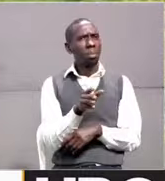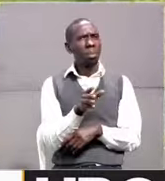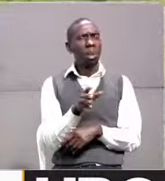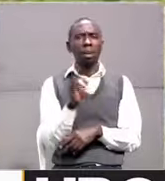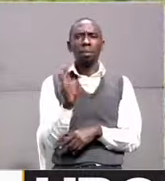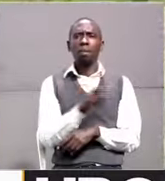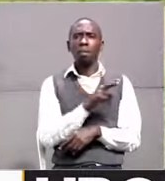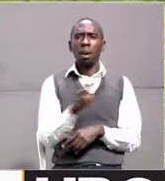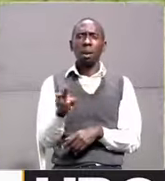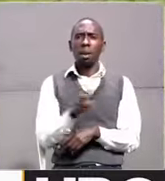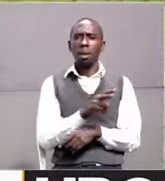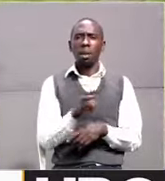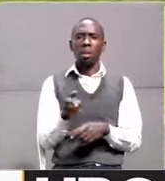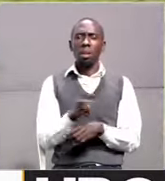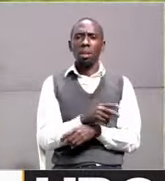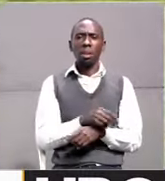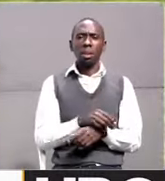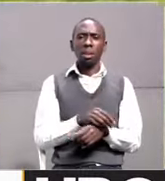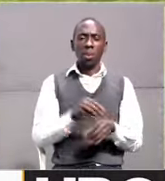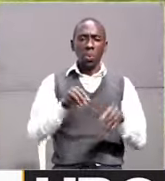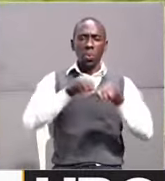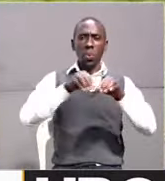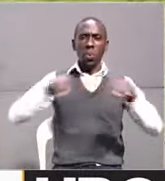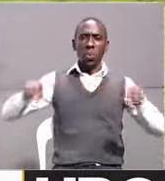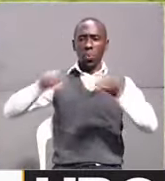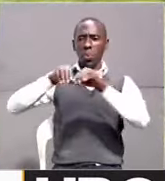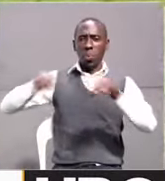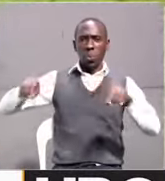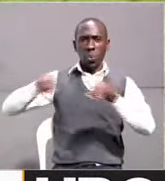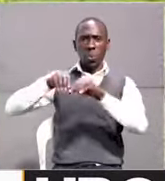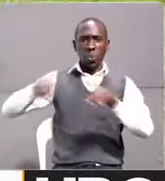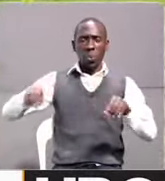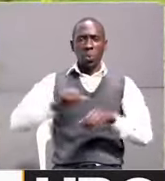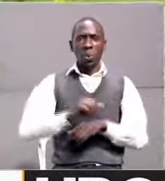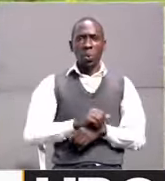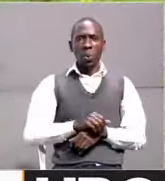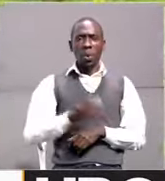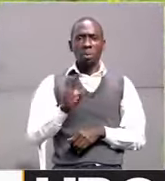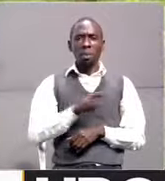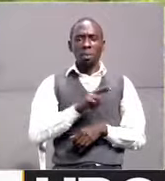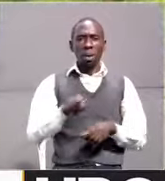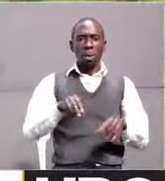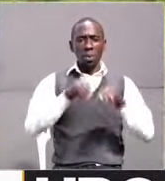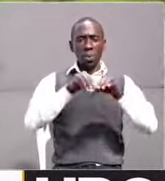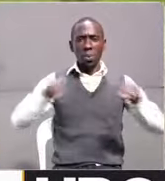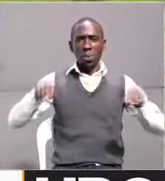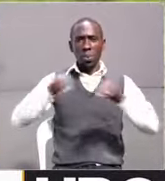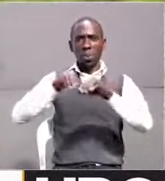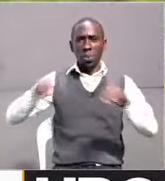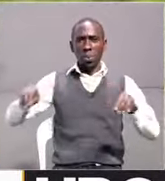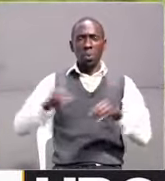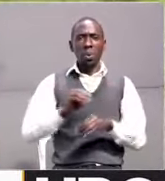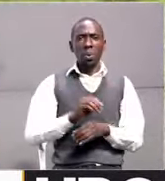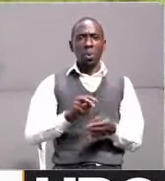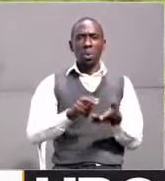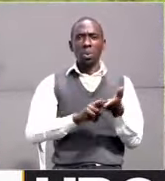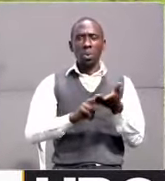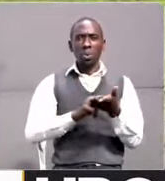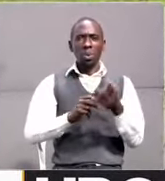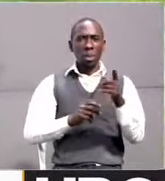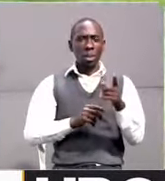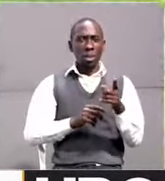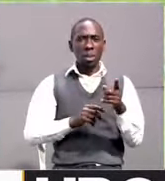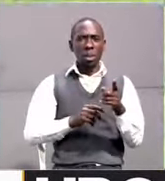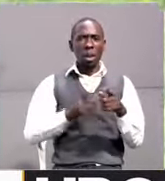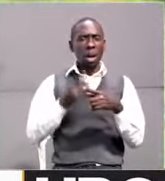emuli, a type of echibingo, type of reeds. But I think they got it from South